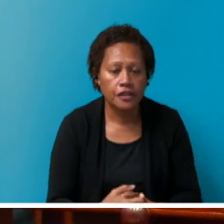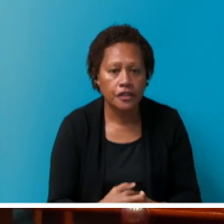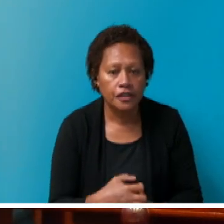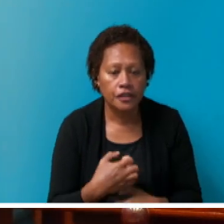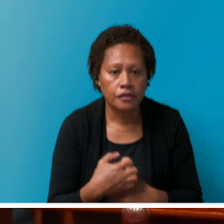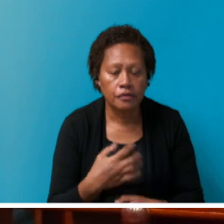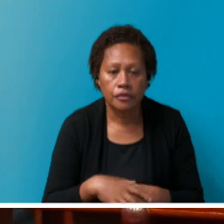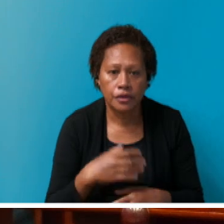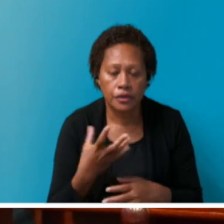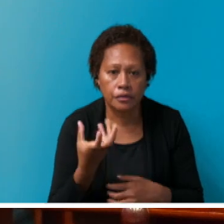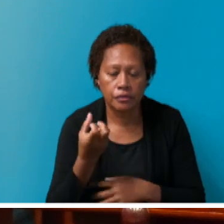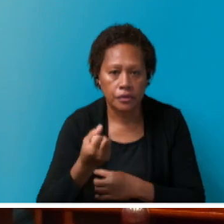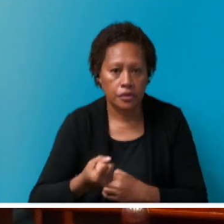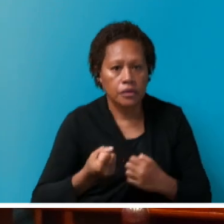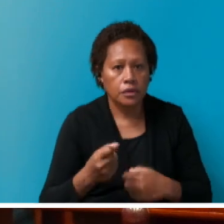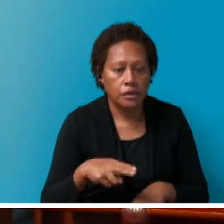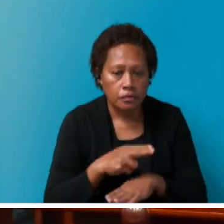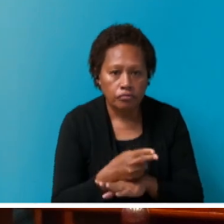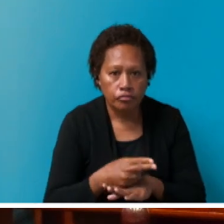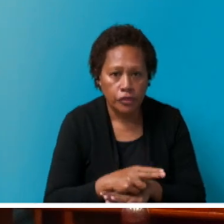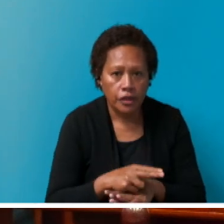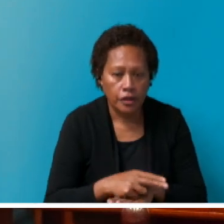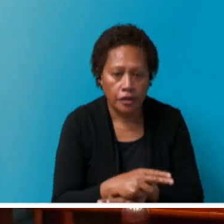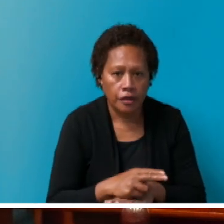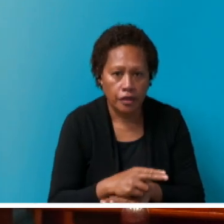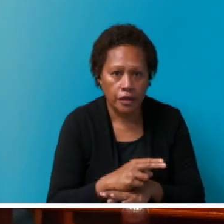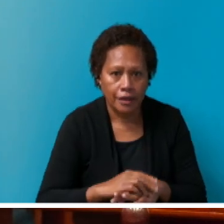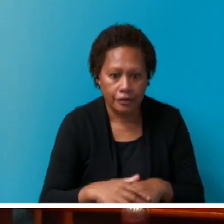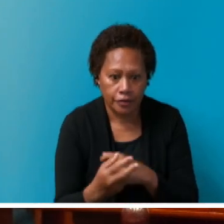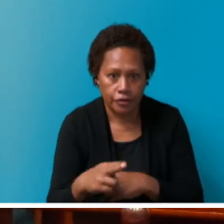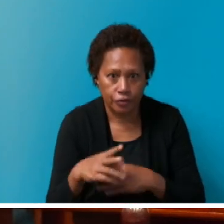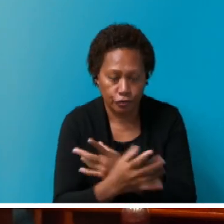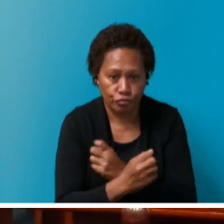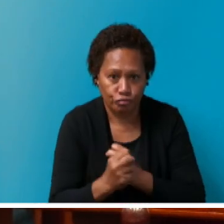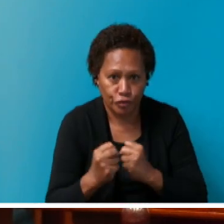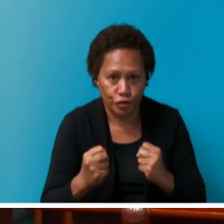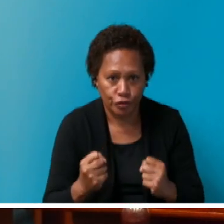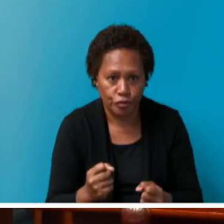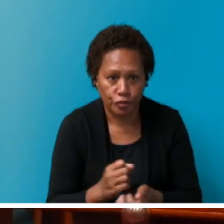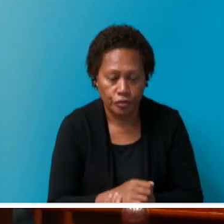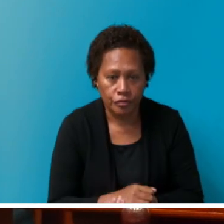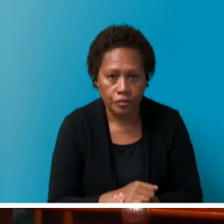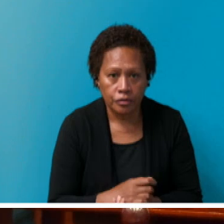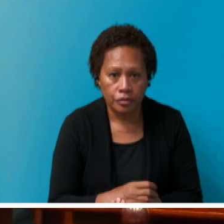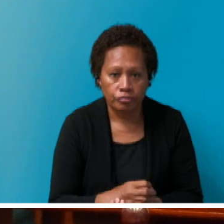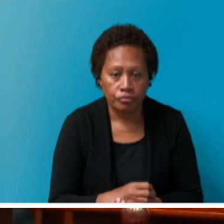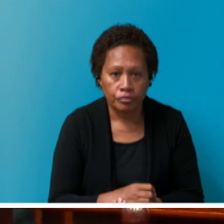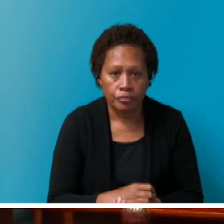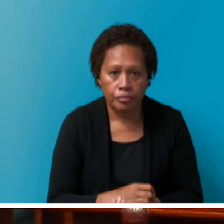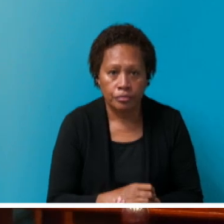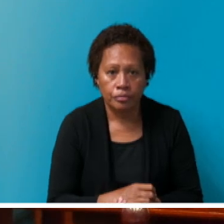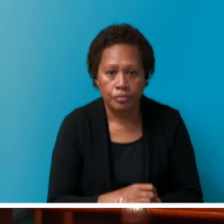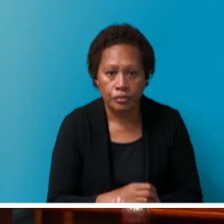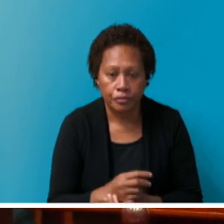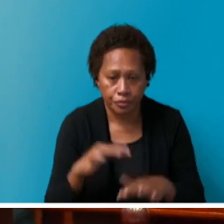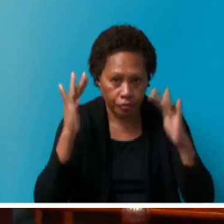cycle, service records, medical fitness, and compliance with required safety refresher training. Mr. Speaker,